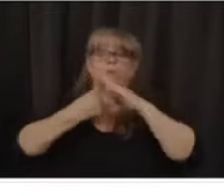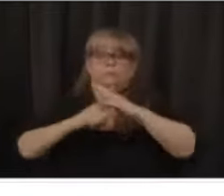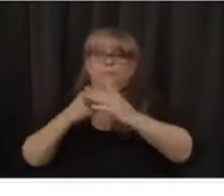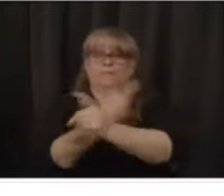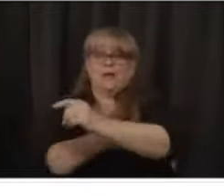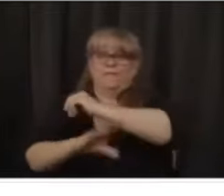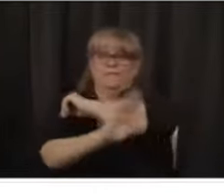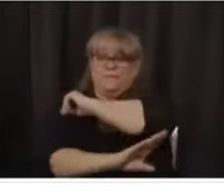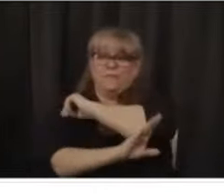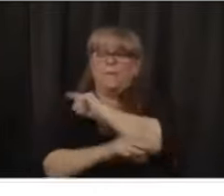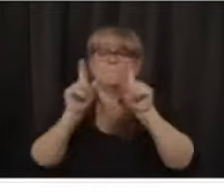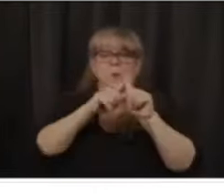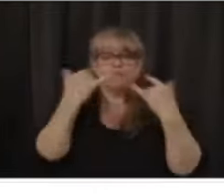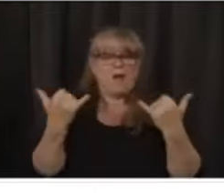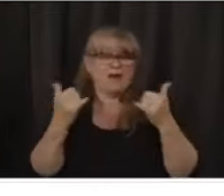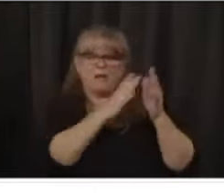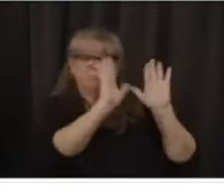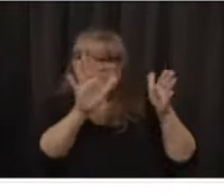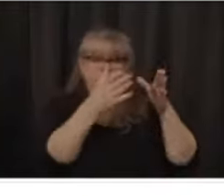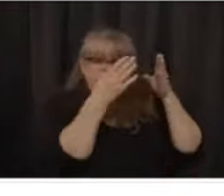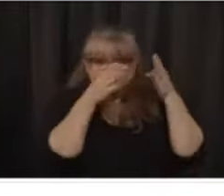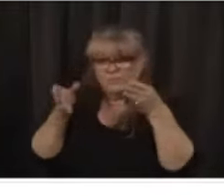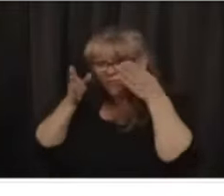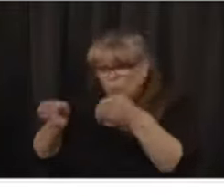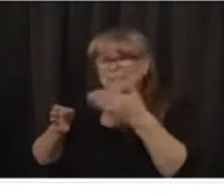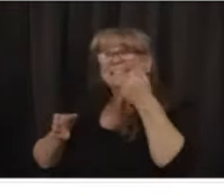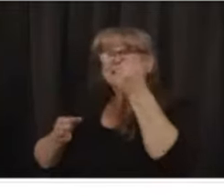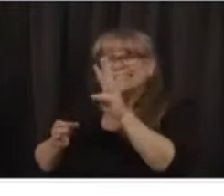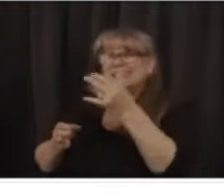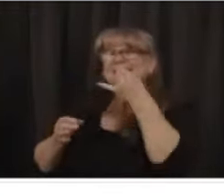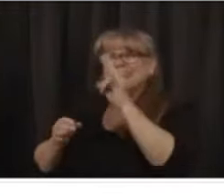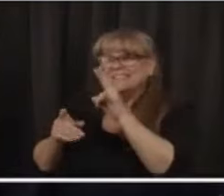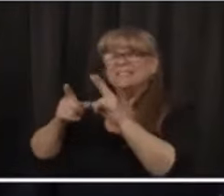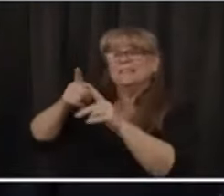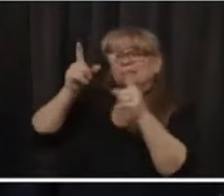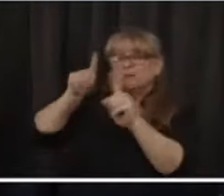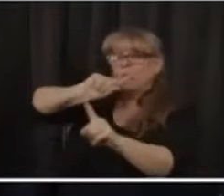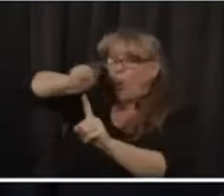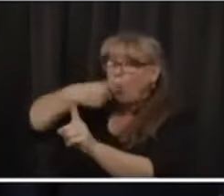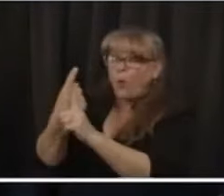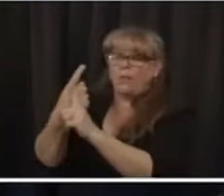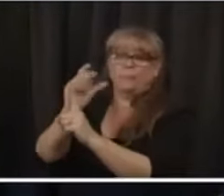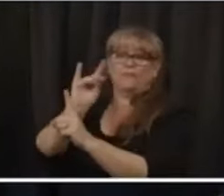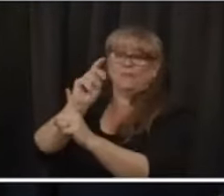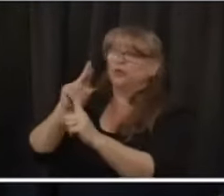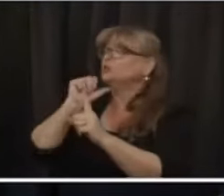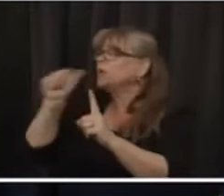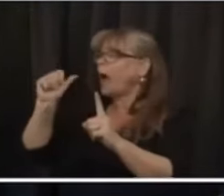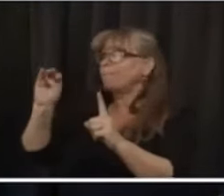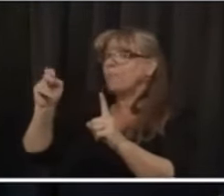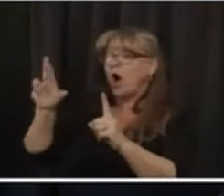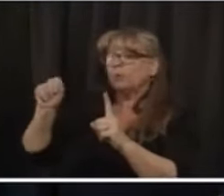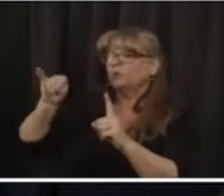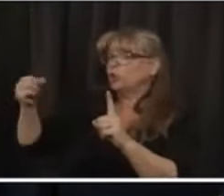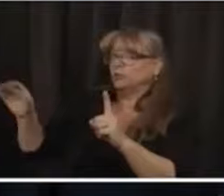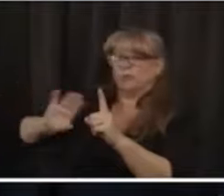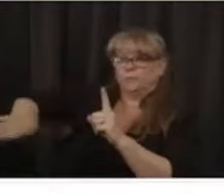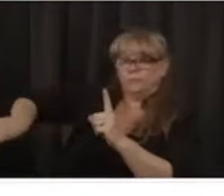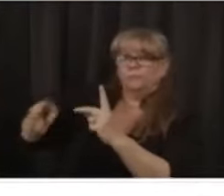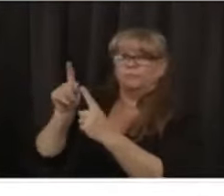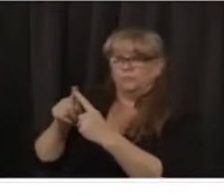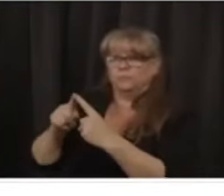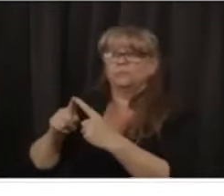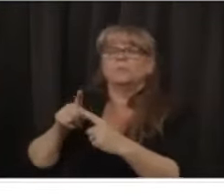can get the Pfizer vaccine. Colorado Children's Hospital is offering it at Aurora and